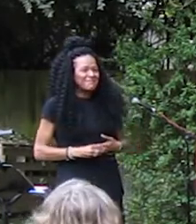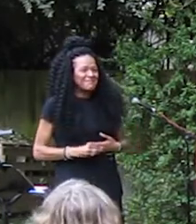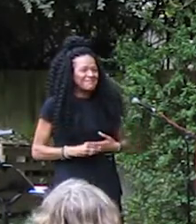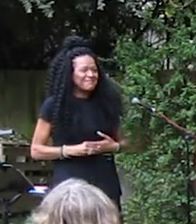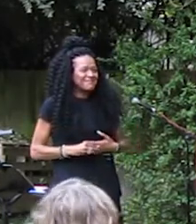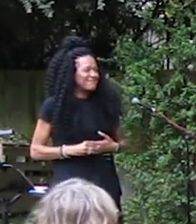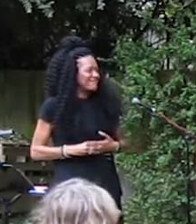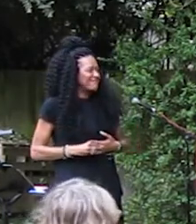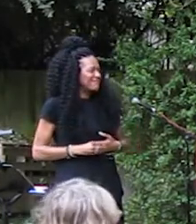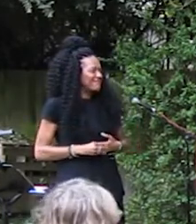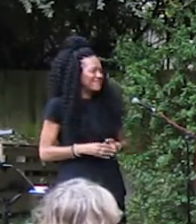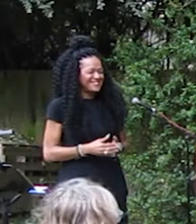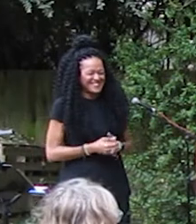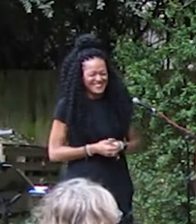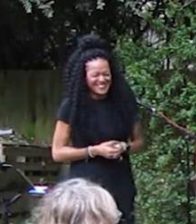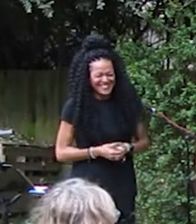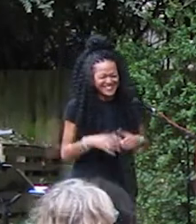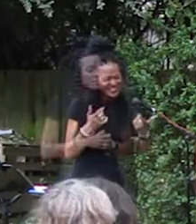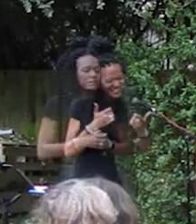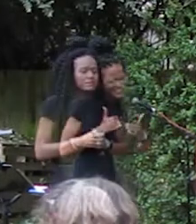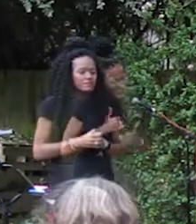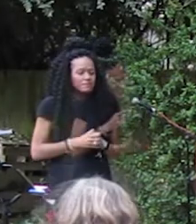Didn't expect that coming, did you?